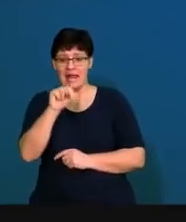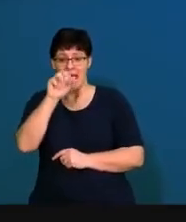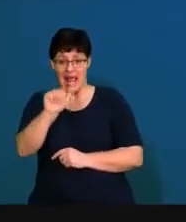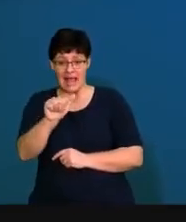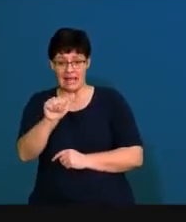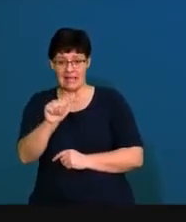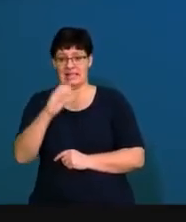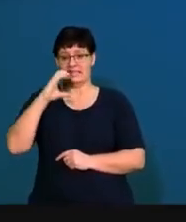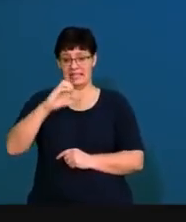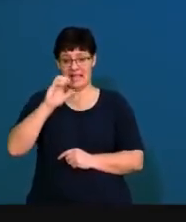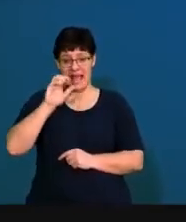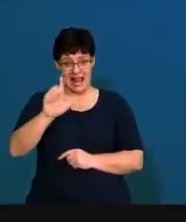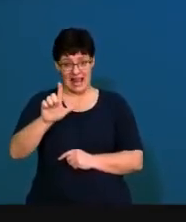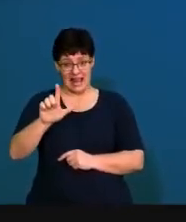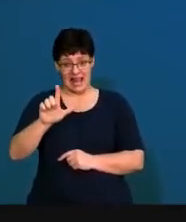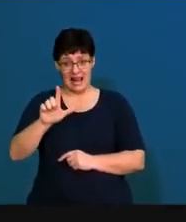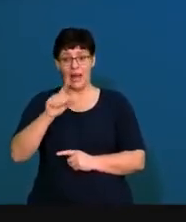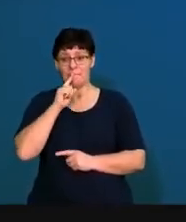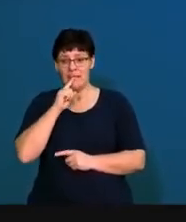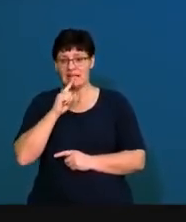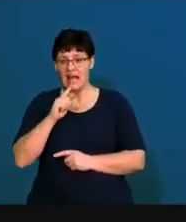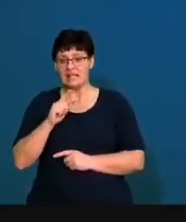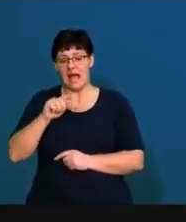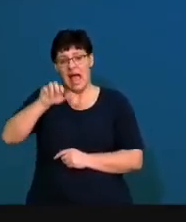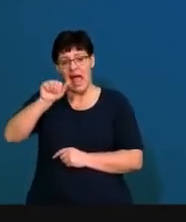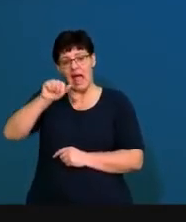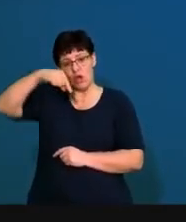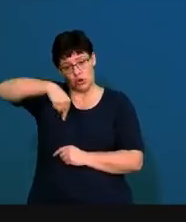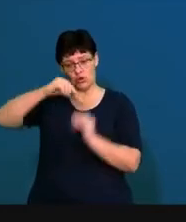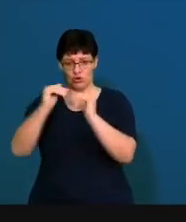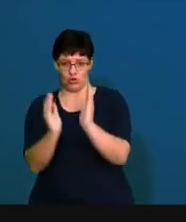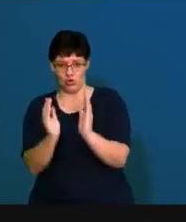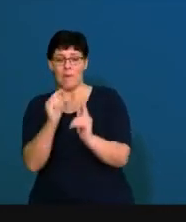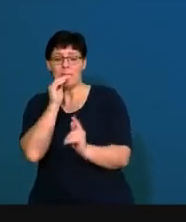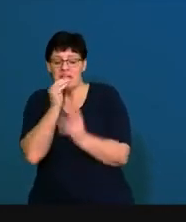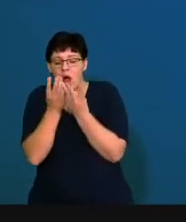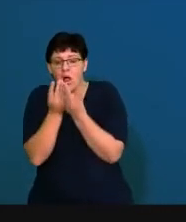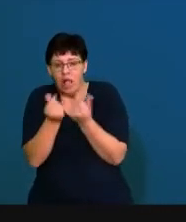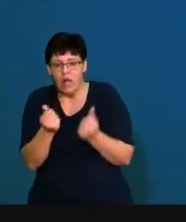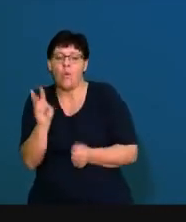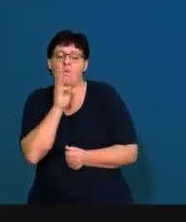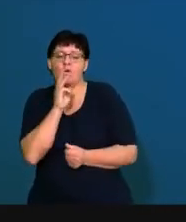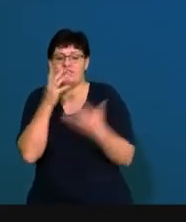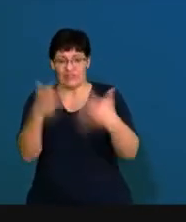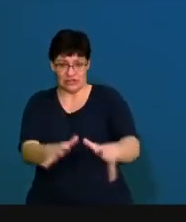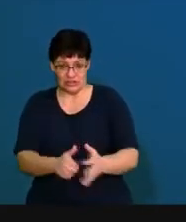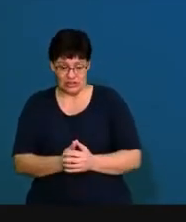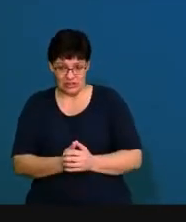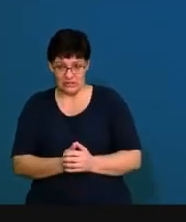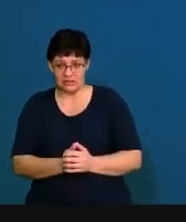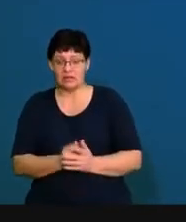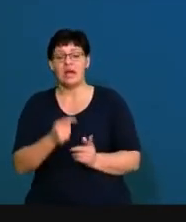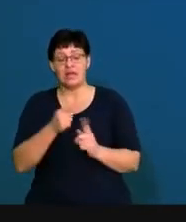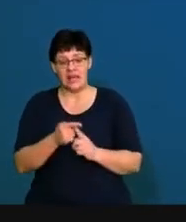okay, Cl. But this is an aqueous solution, which has been, a substance has been dissolved in water. And then